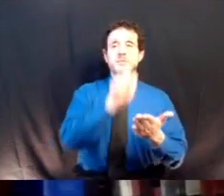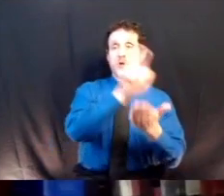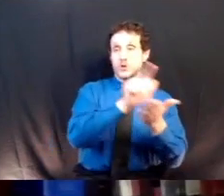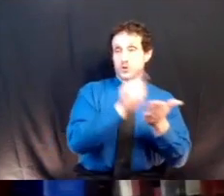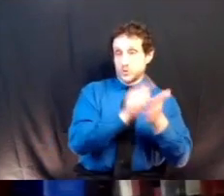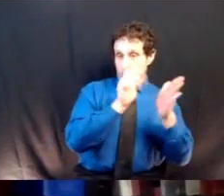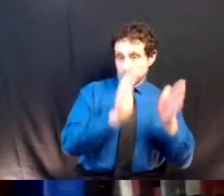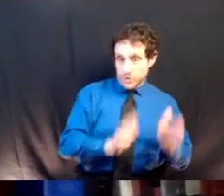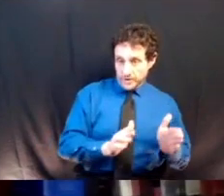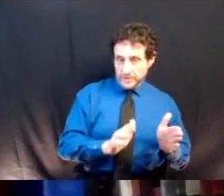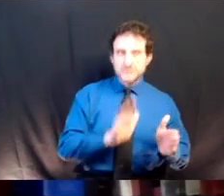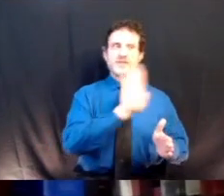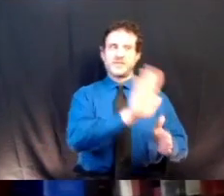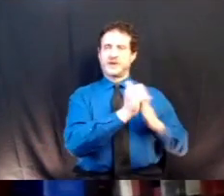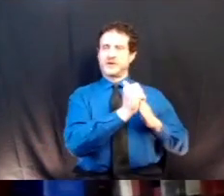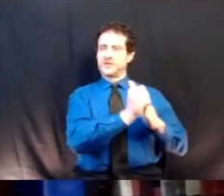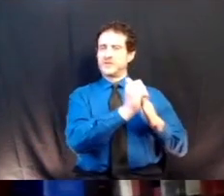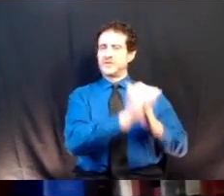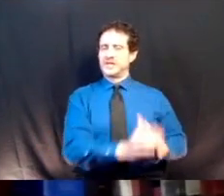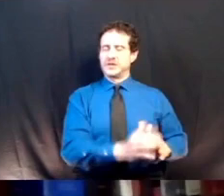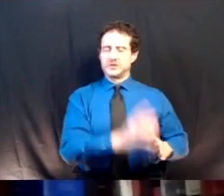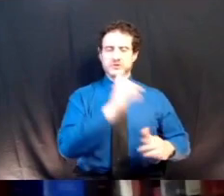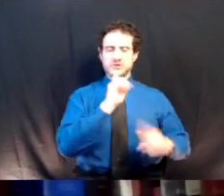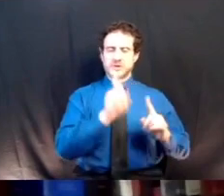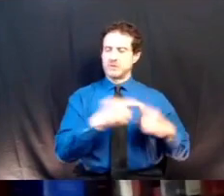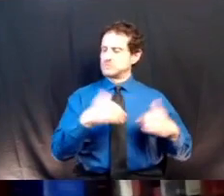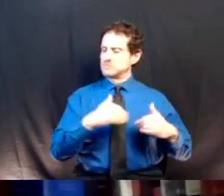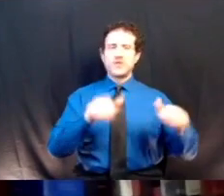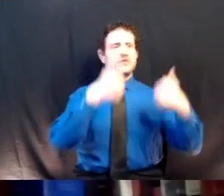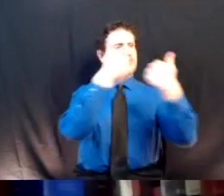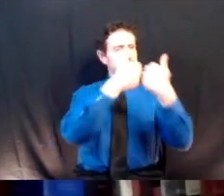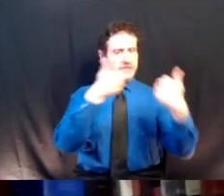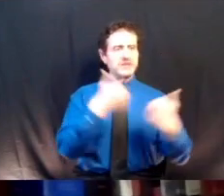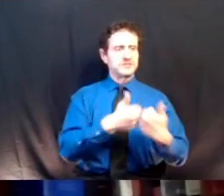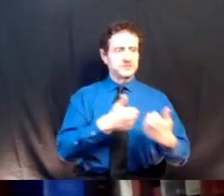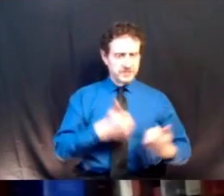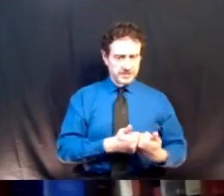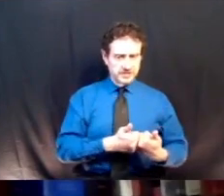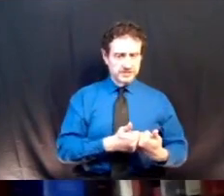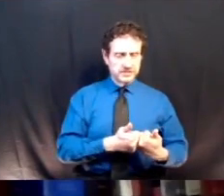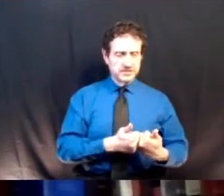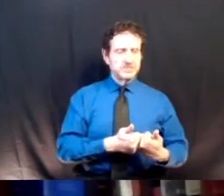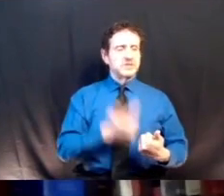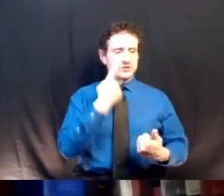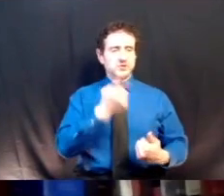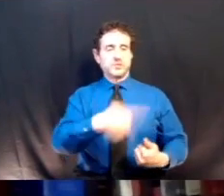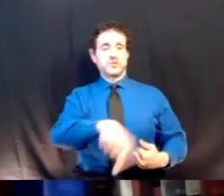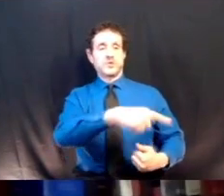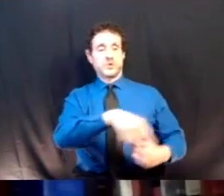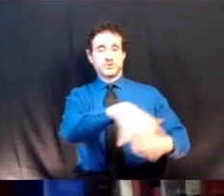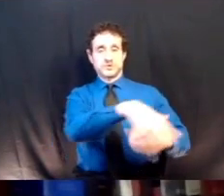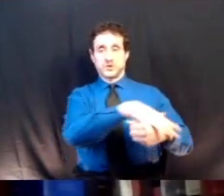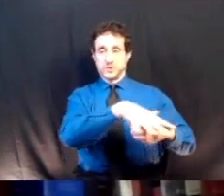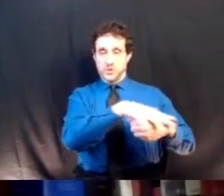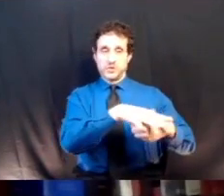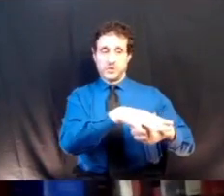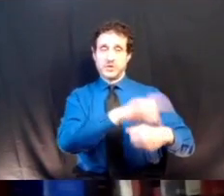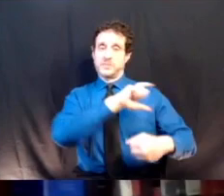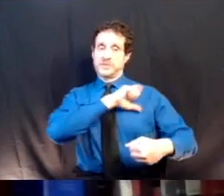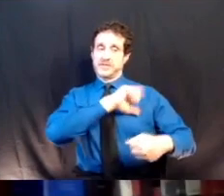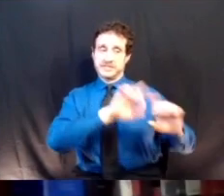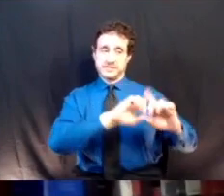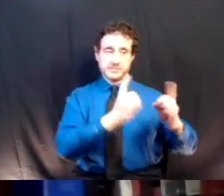that spoke about the challenges that will be brought to those local law enforcement, to local